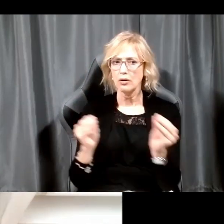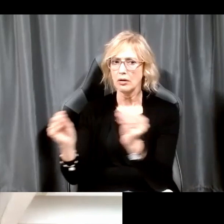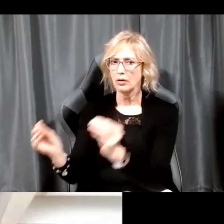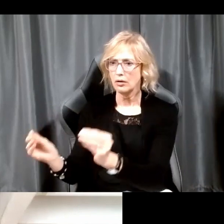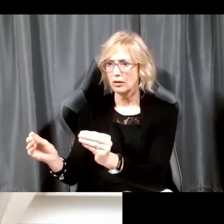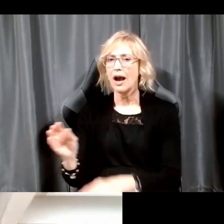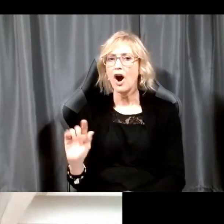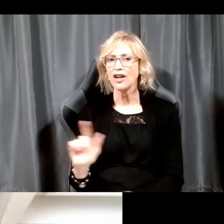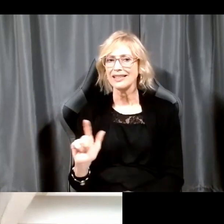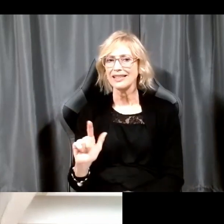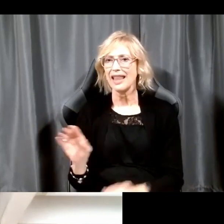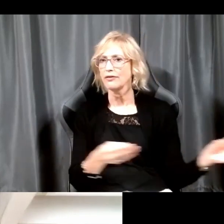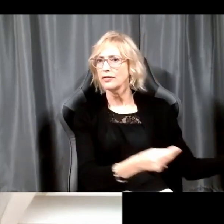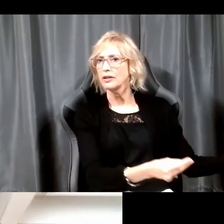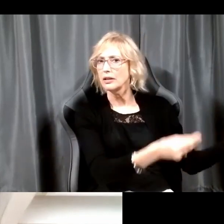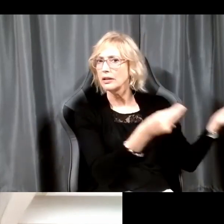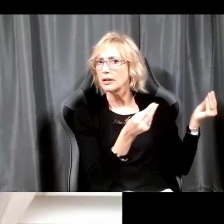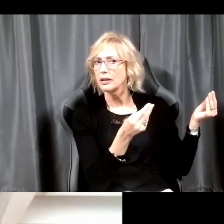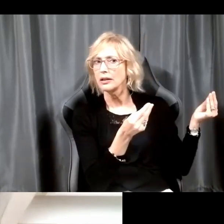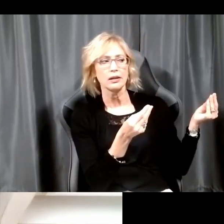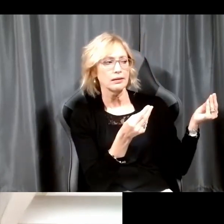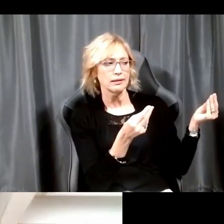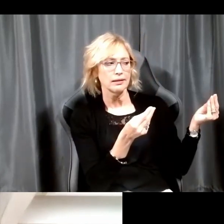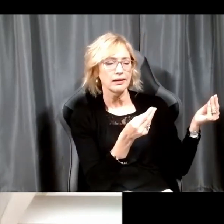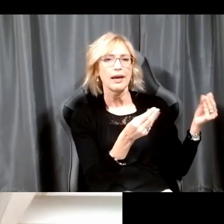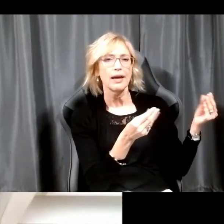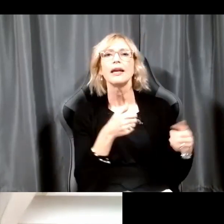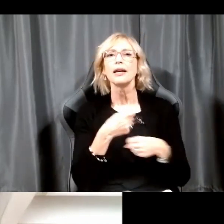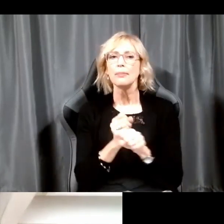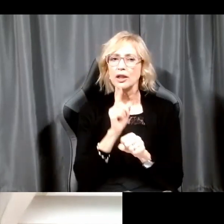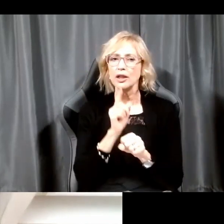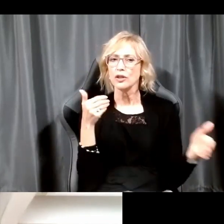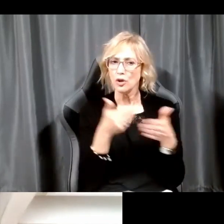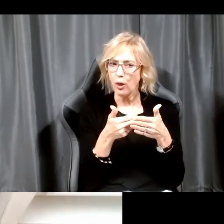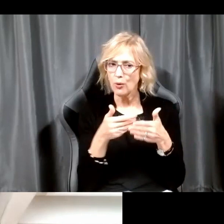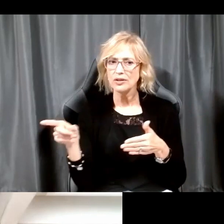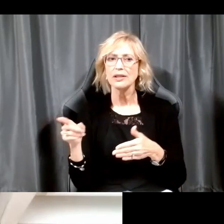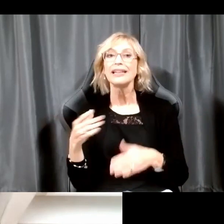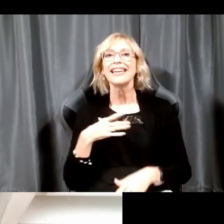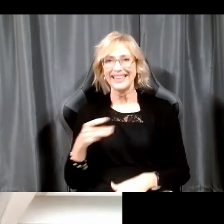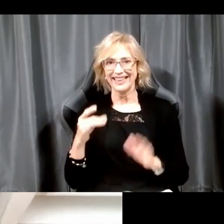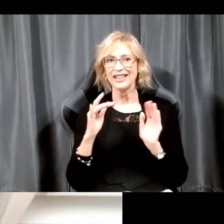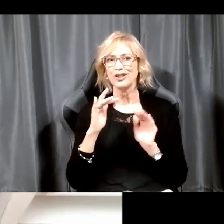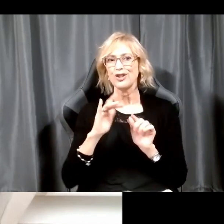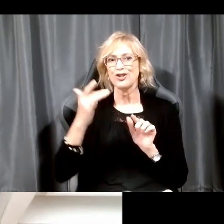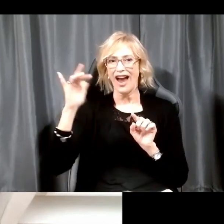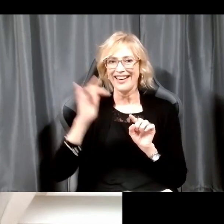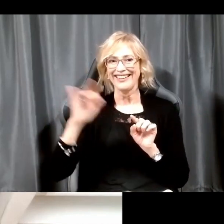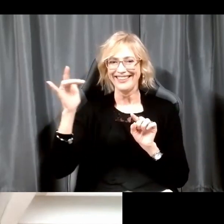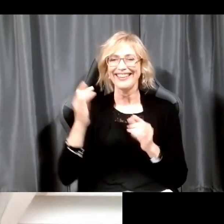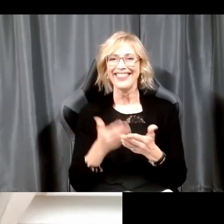left side, and make sure everything's very close to him. And he does like shiny objects.